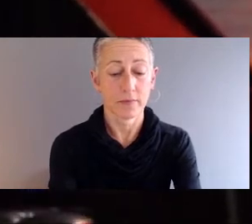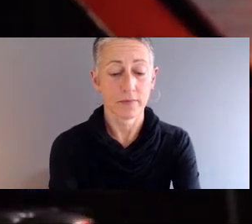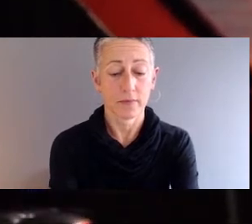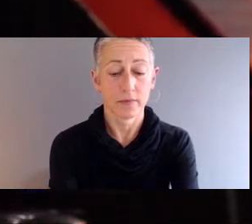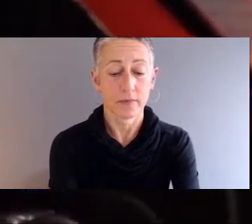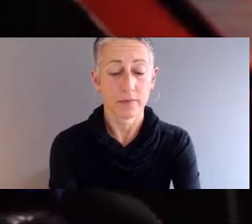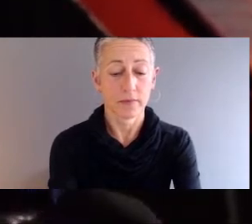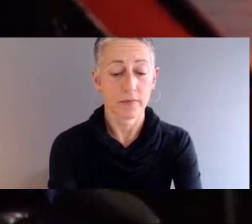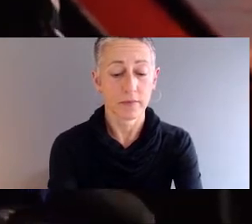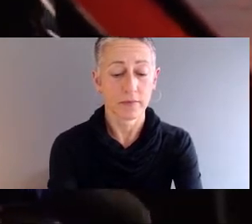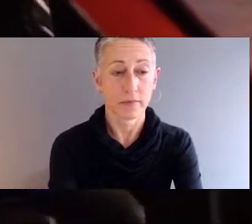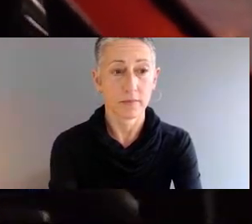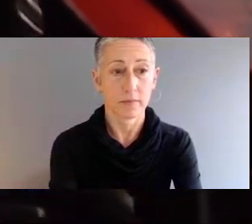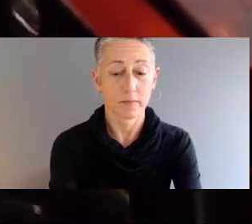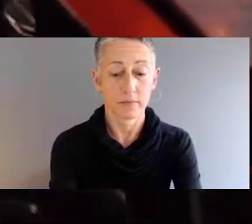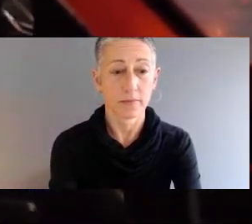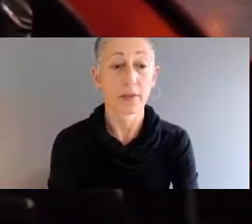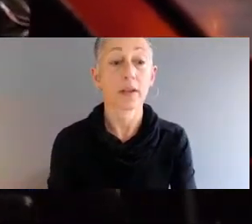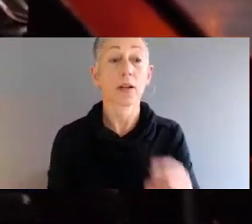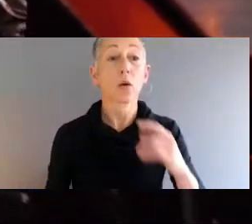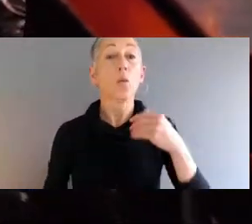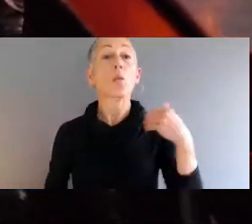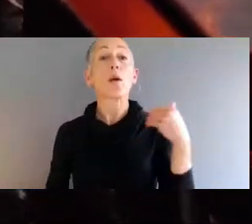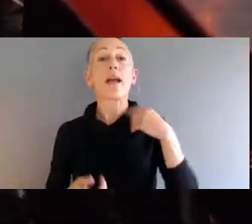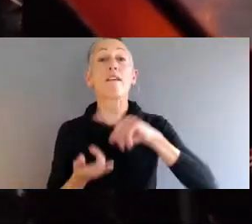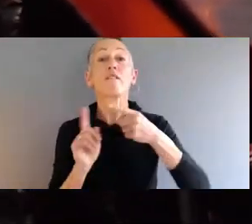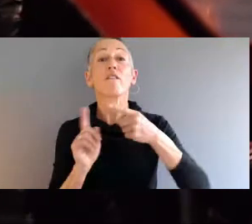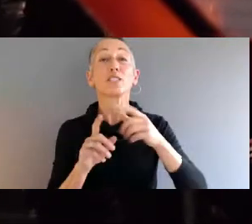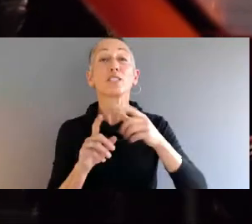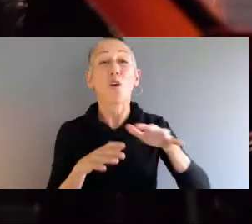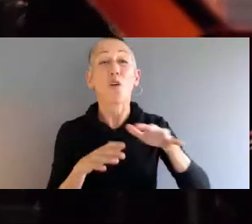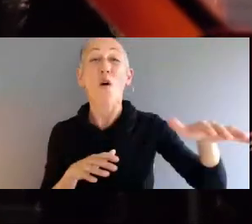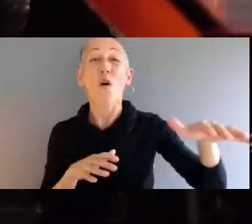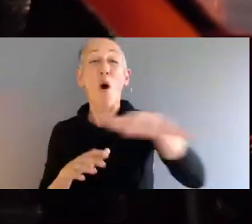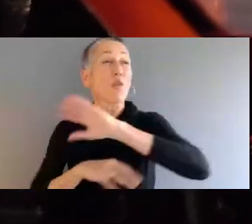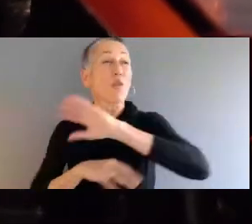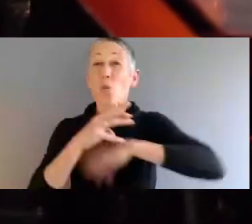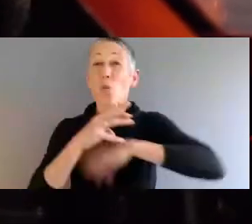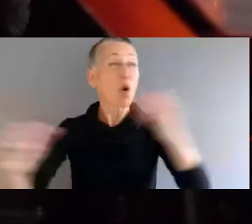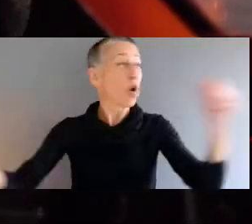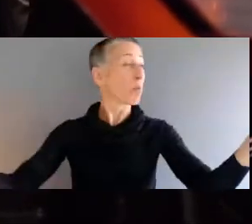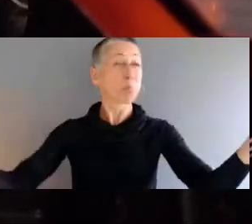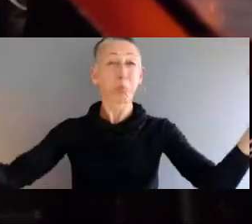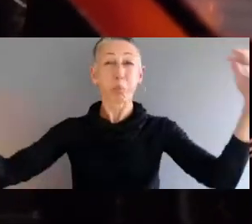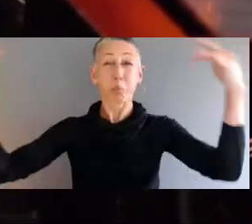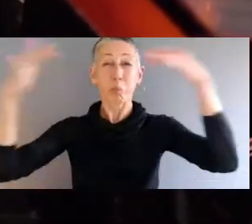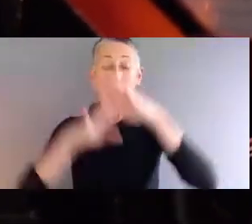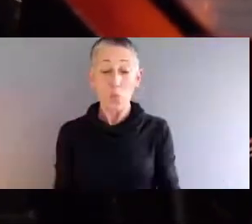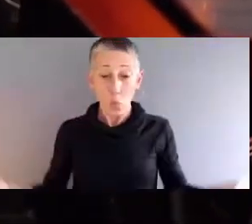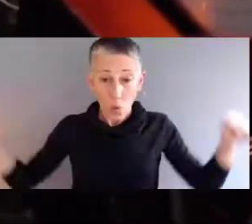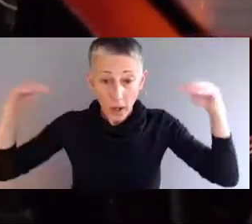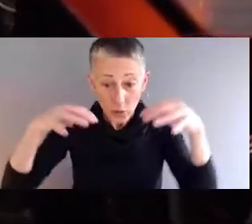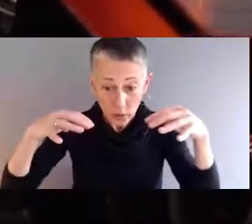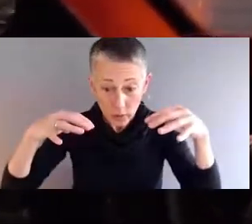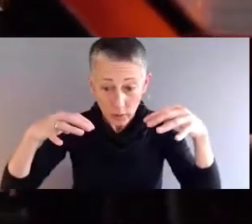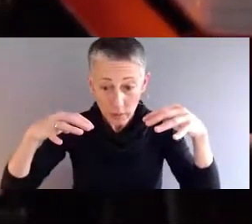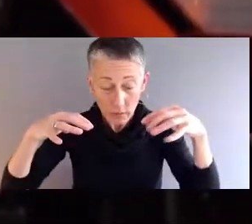We have friends all across the world joining us virtually tonight. Are they here?